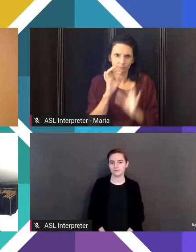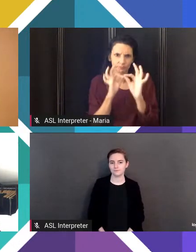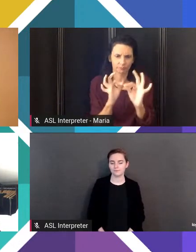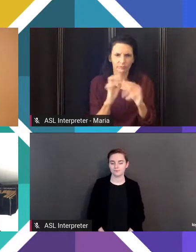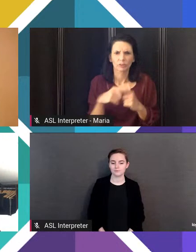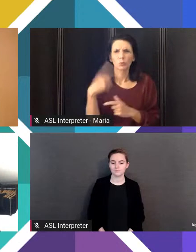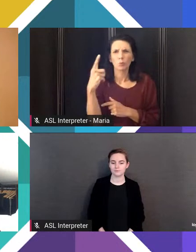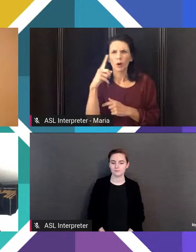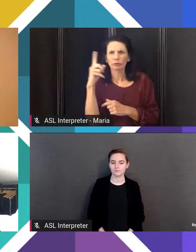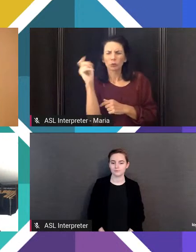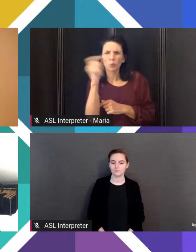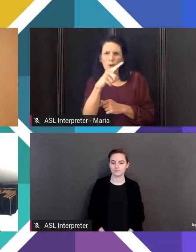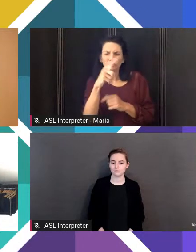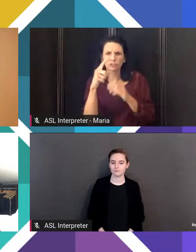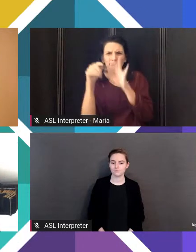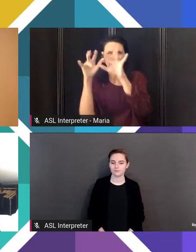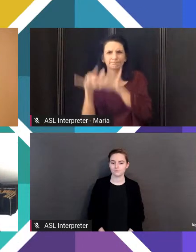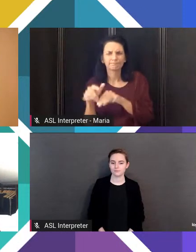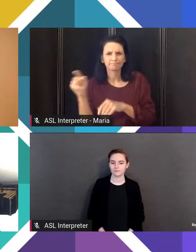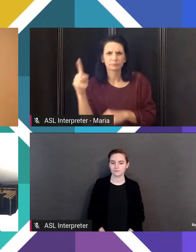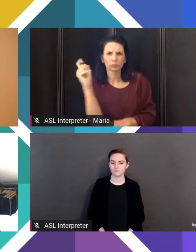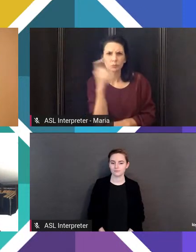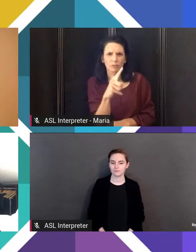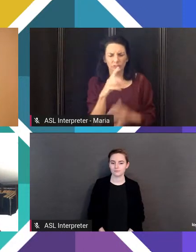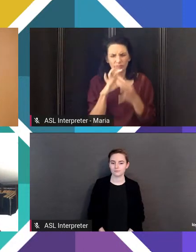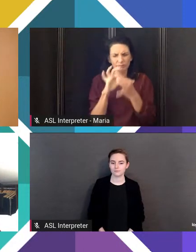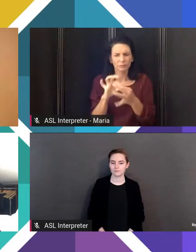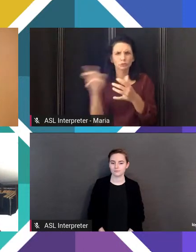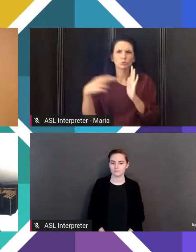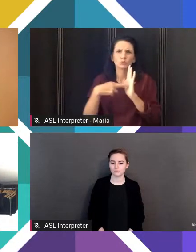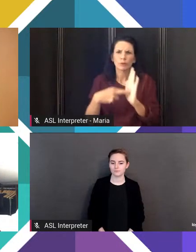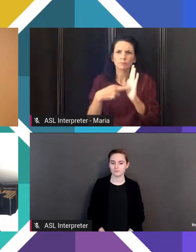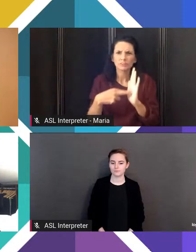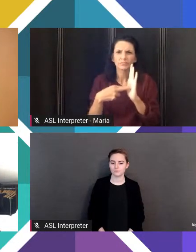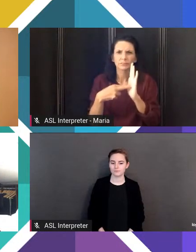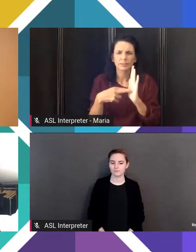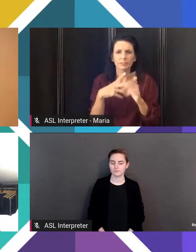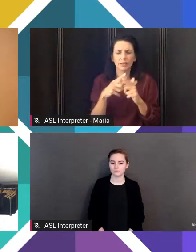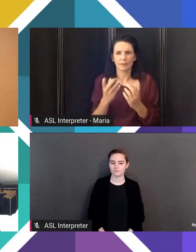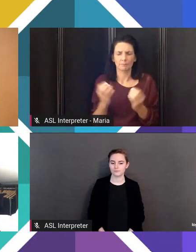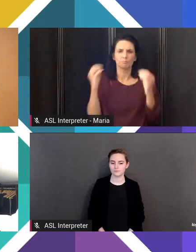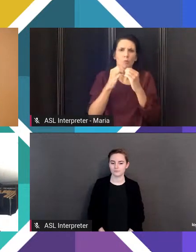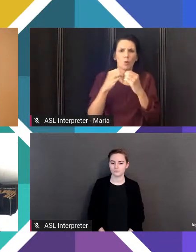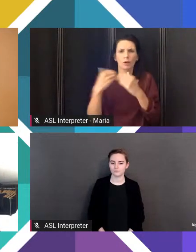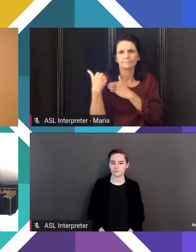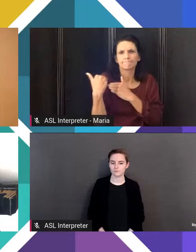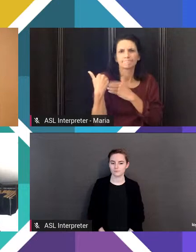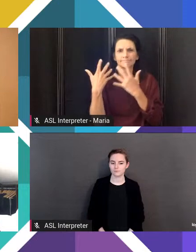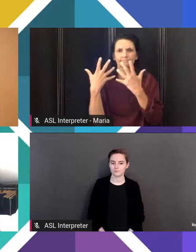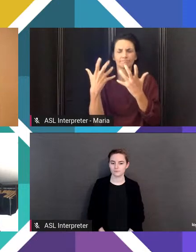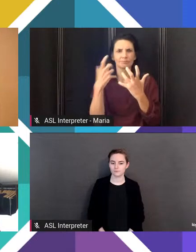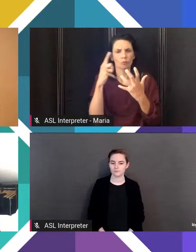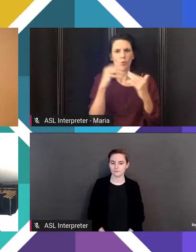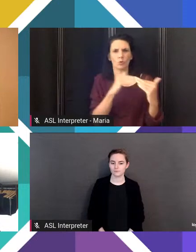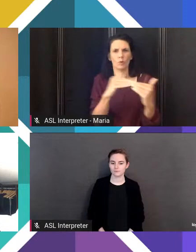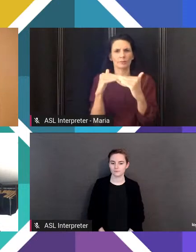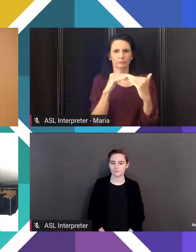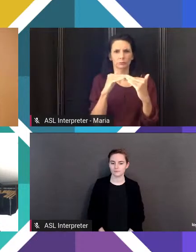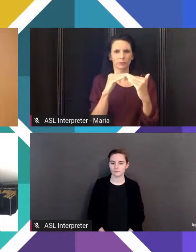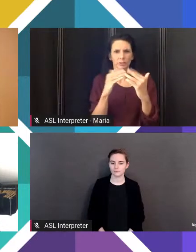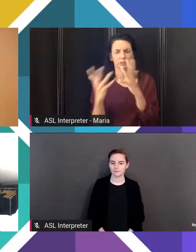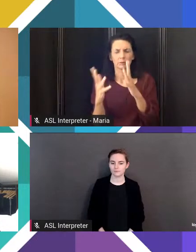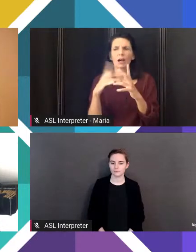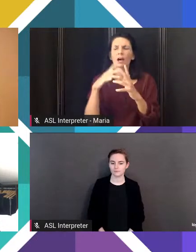about sort of representation and greater accountability for equity. And I want to walk that back